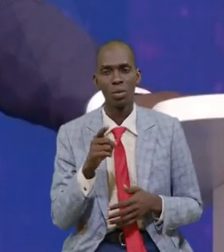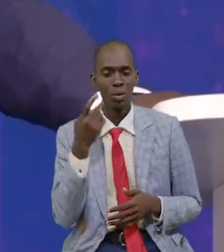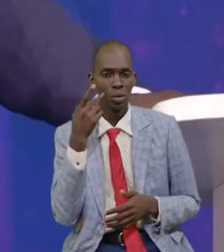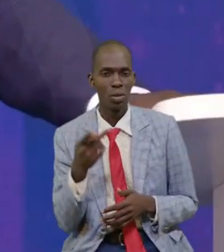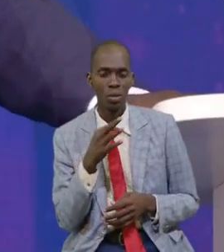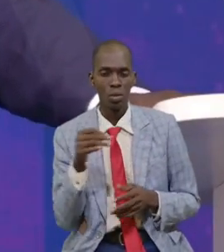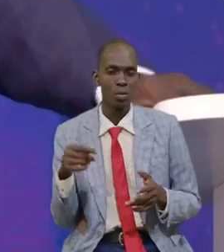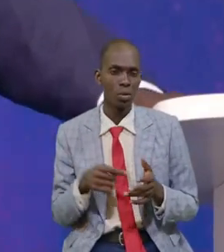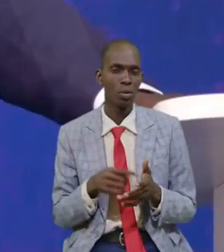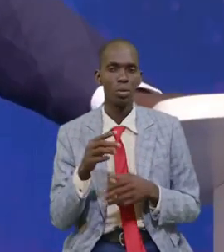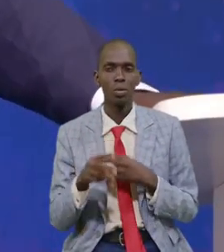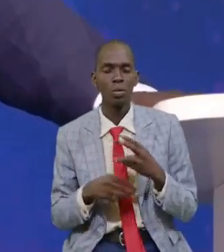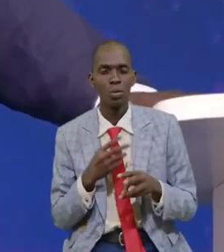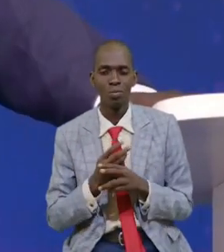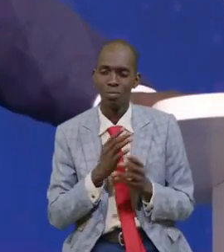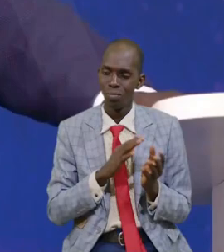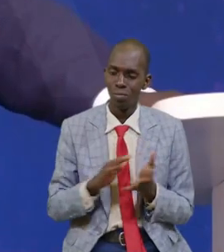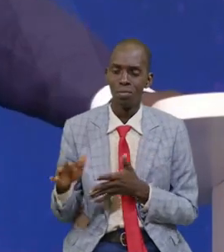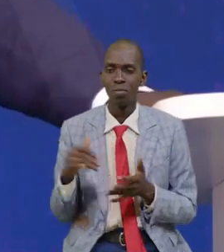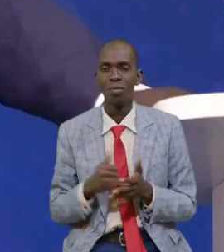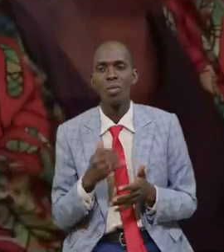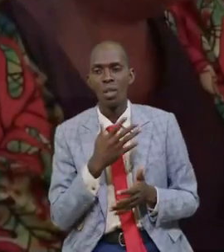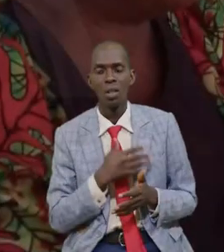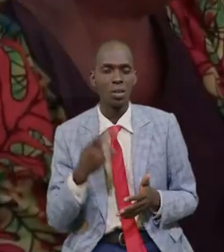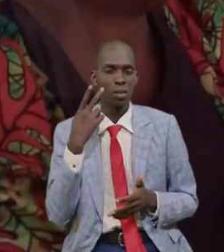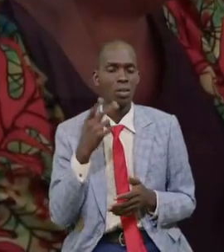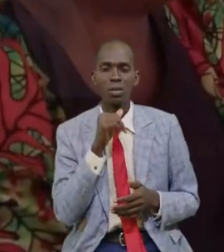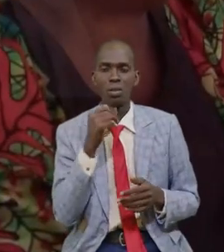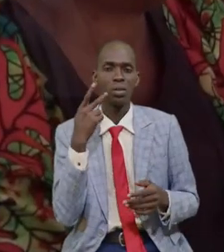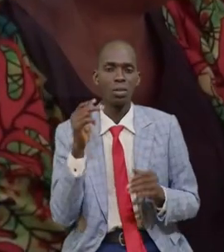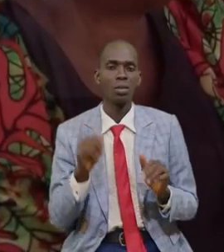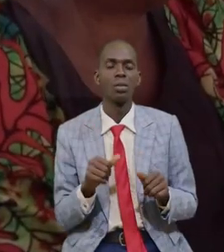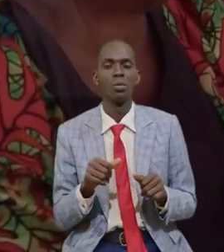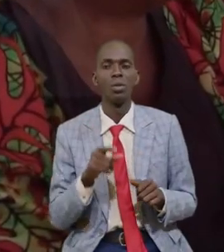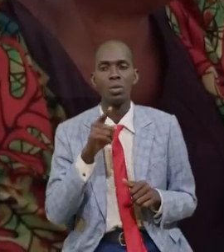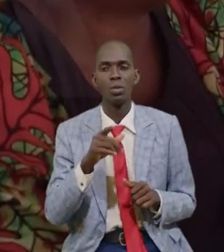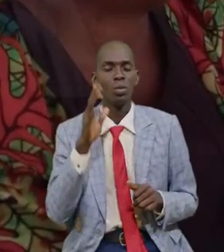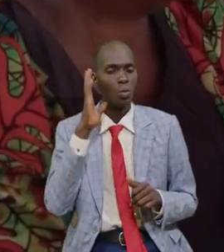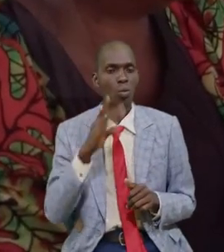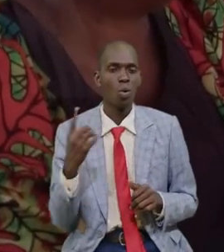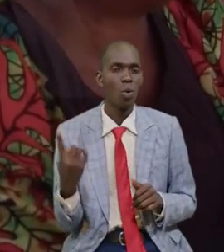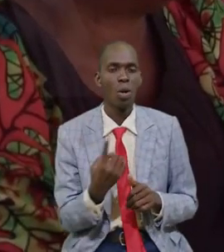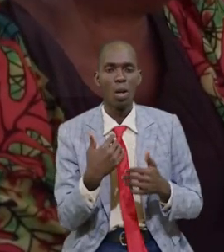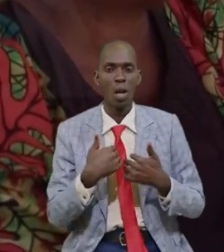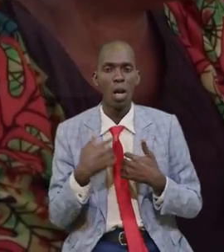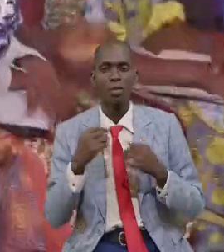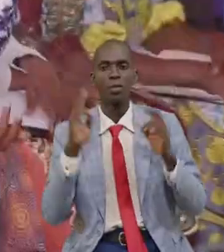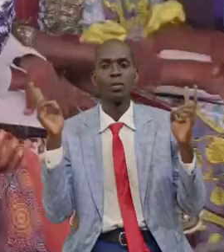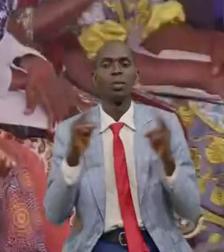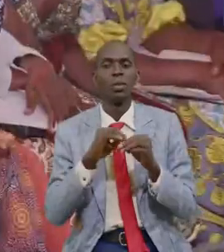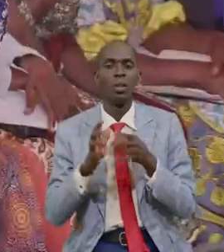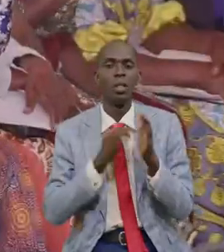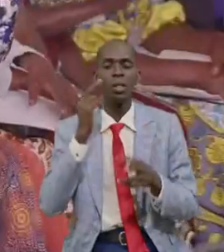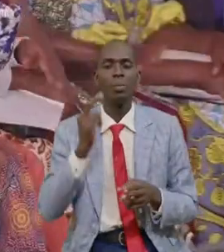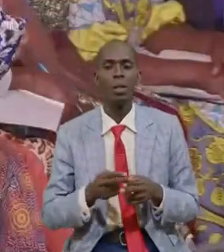world, look away and see the invisible. Amen. You will always have the victory in Jesus'